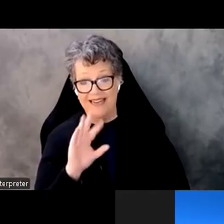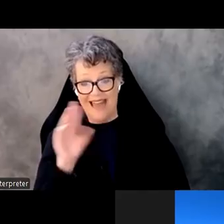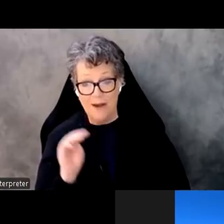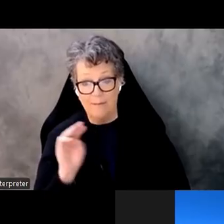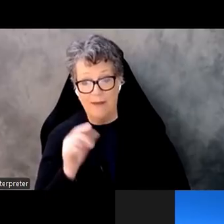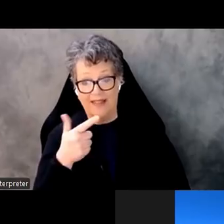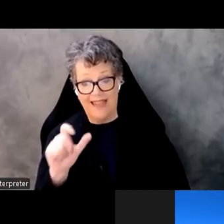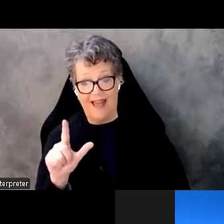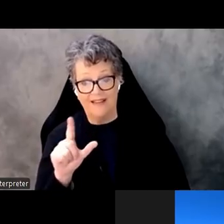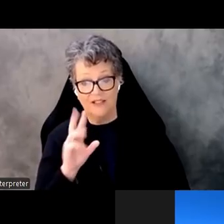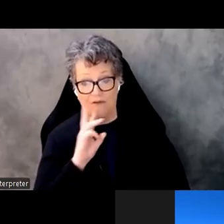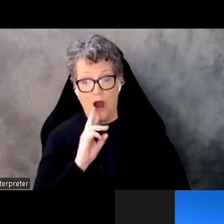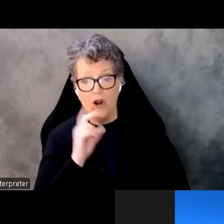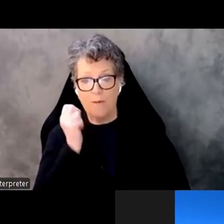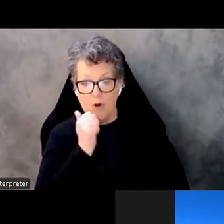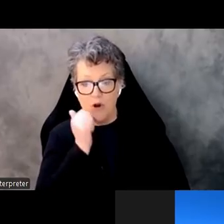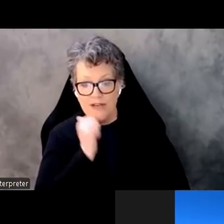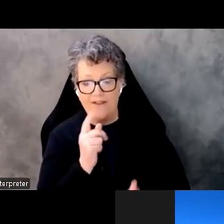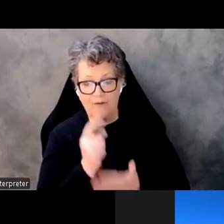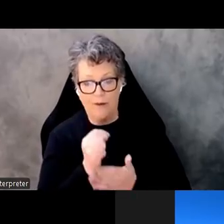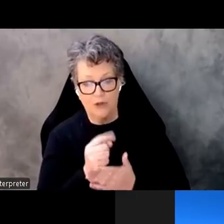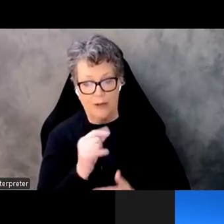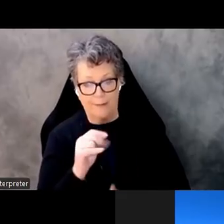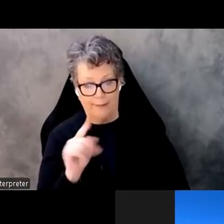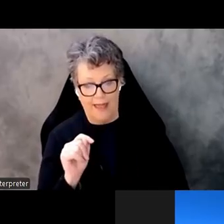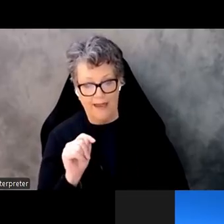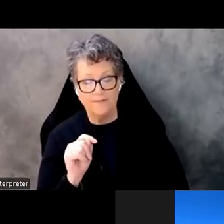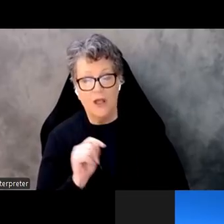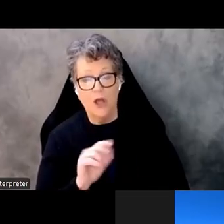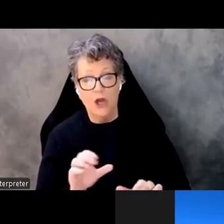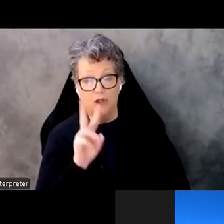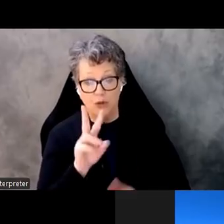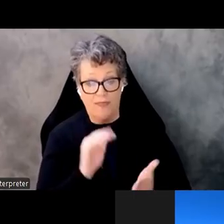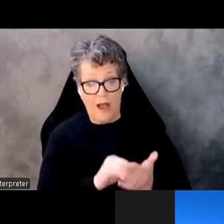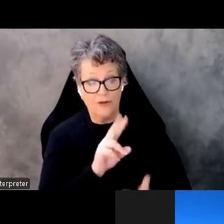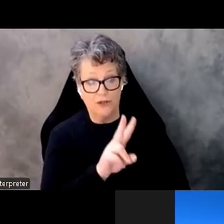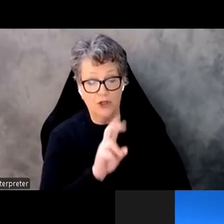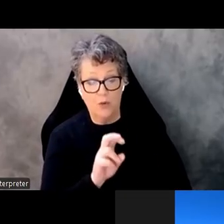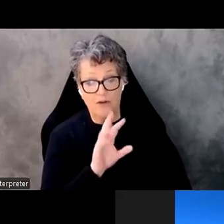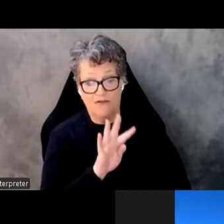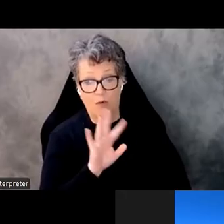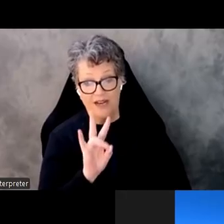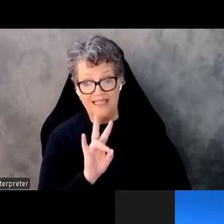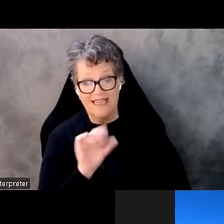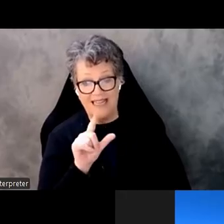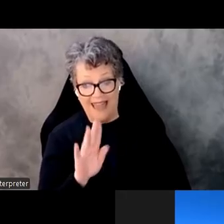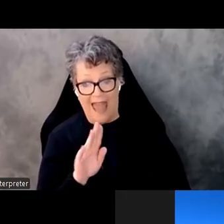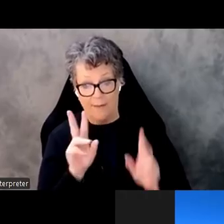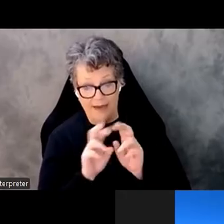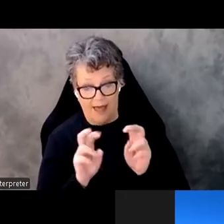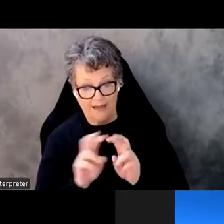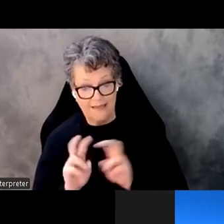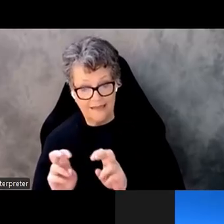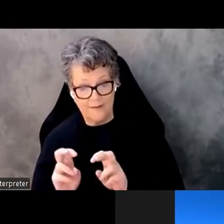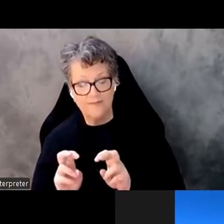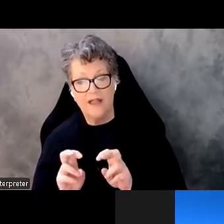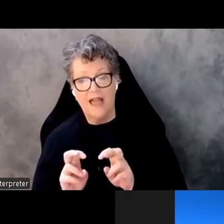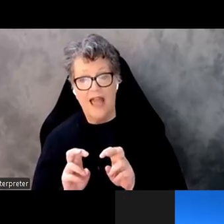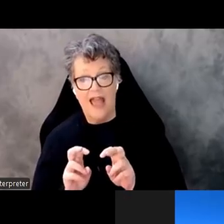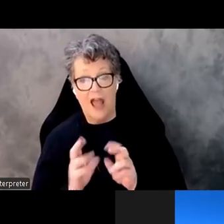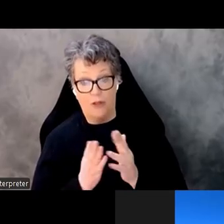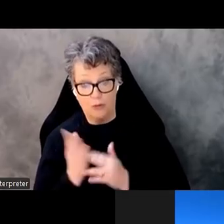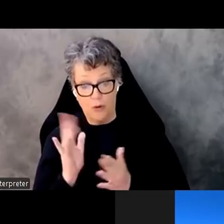gallons of water per day from our treatment plant. We performed 2,246 laboratory analysis, and through all of that,